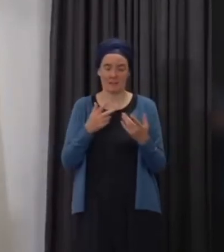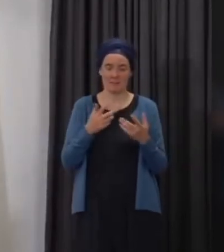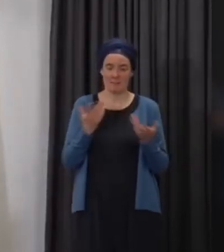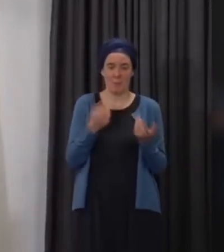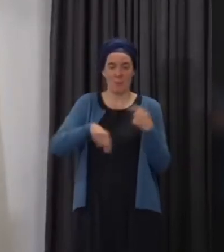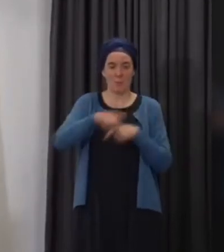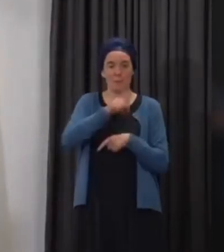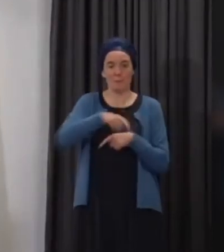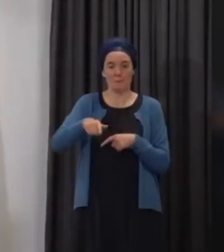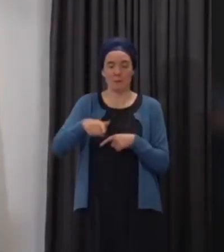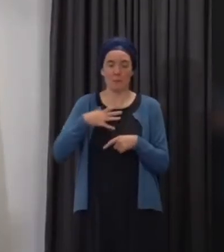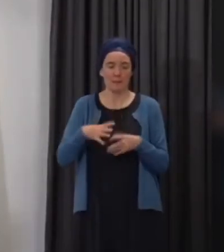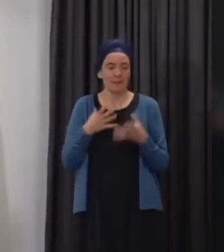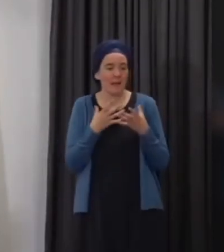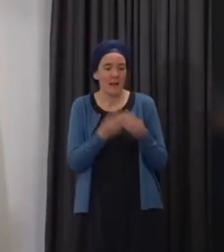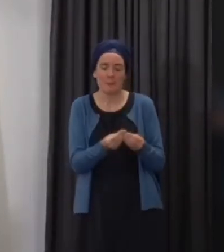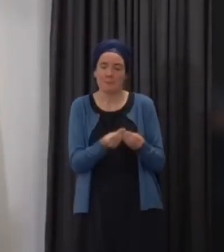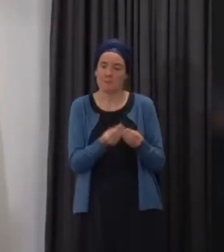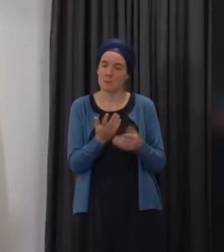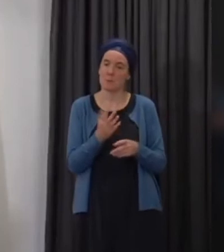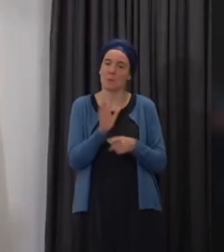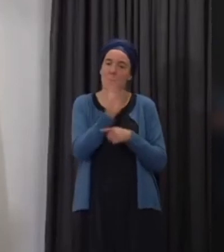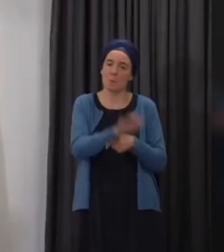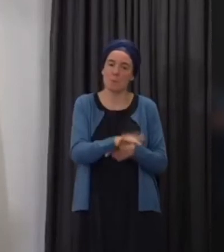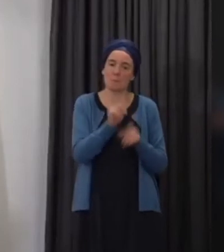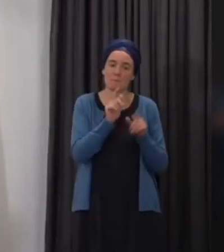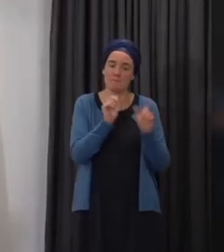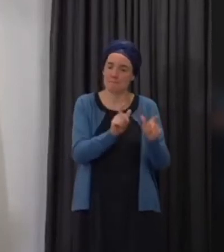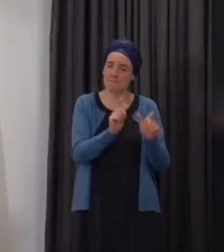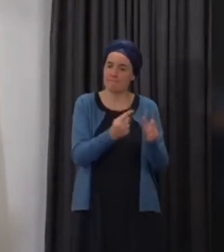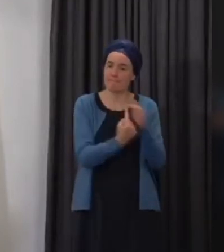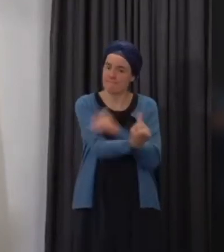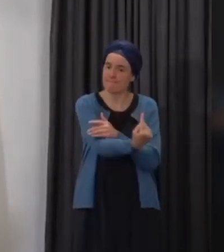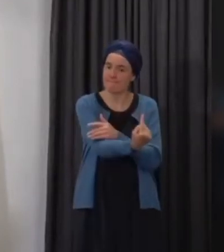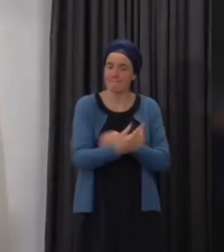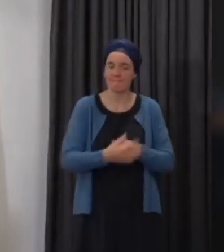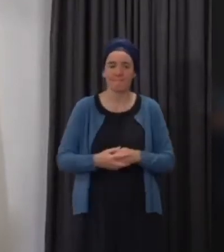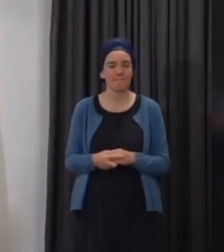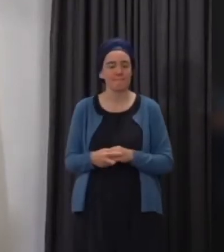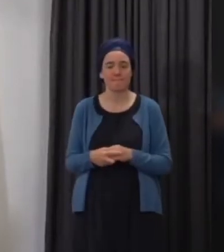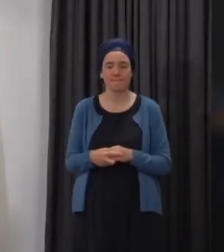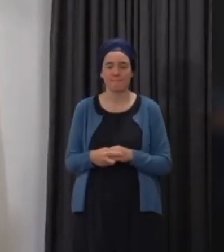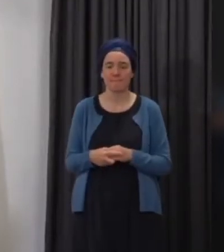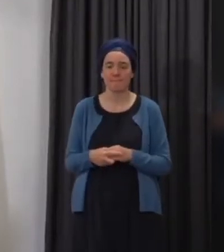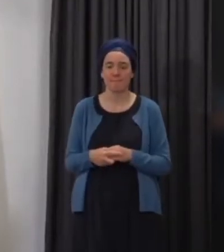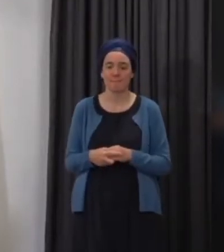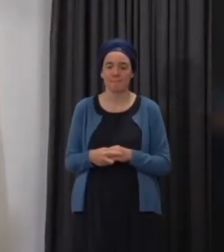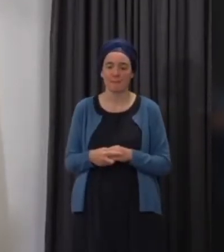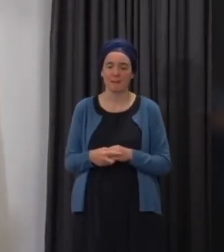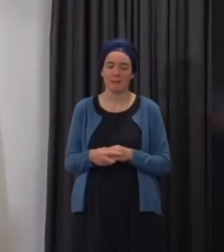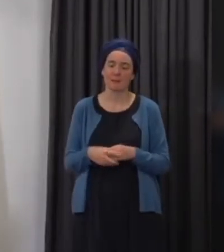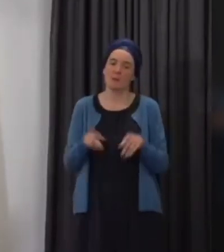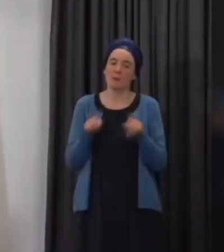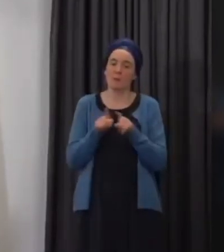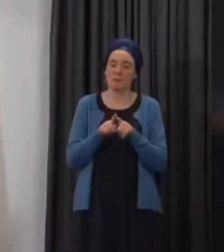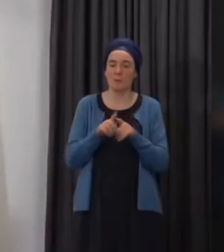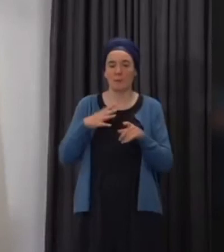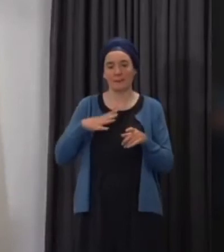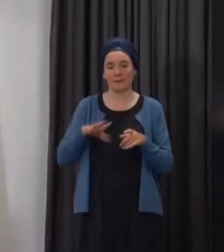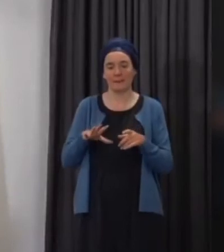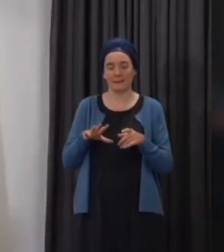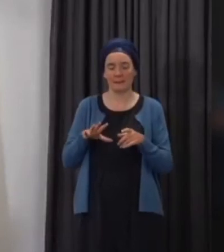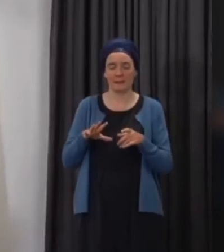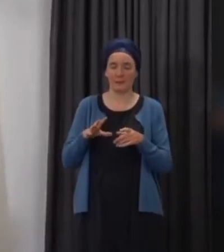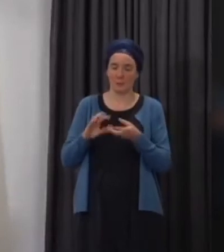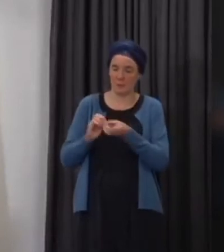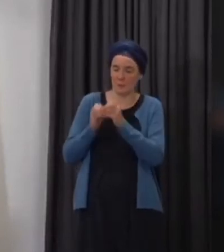self-isolate. The second week of the trial will also help us to test a new All Wales contact tracing software system, which